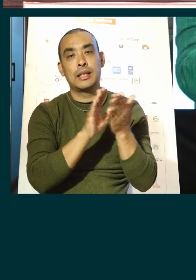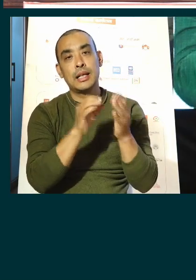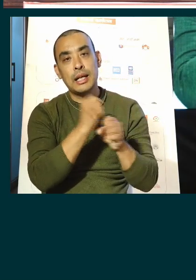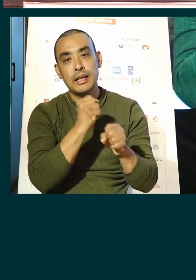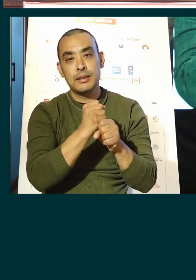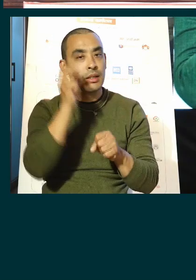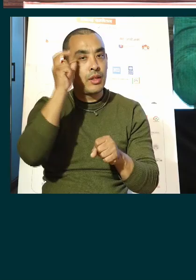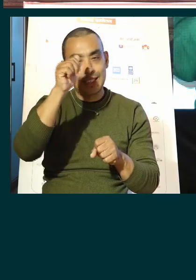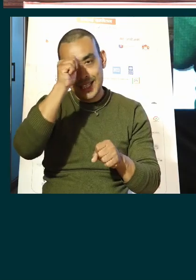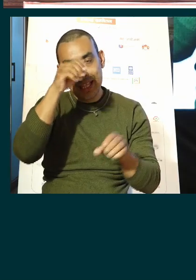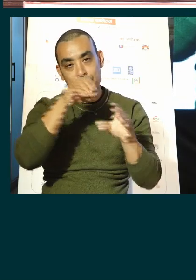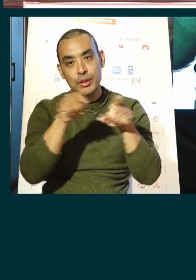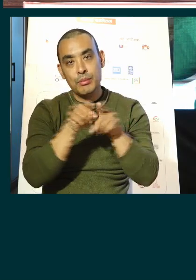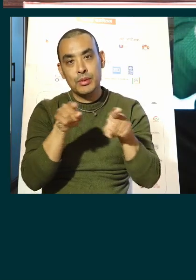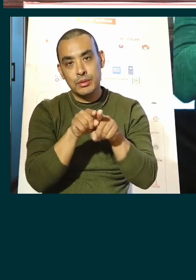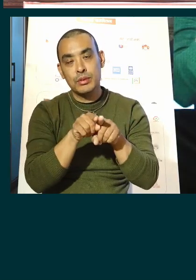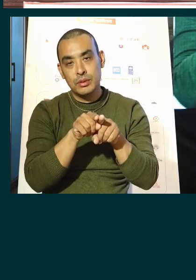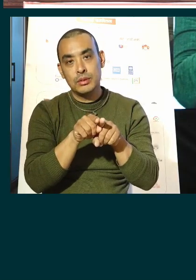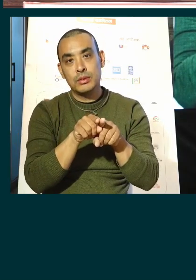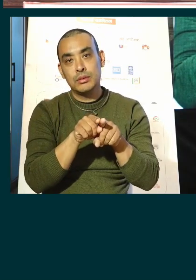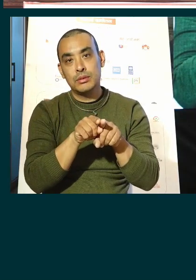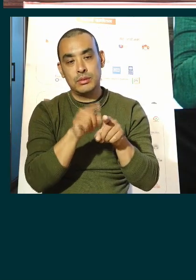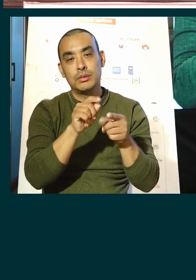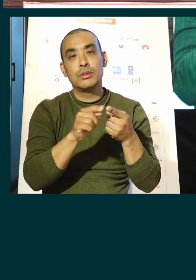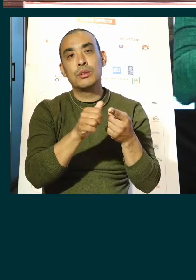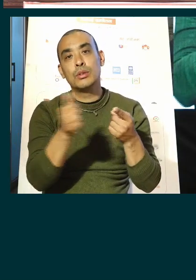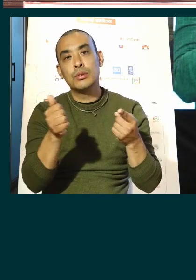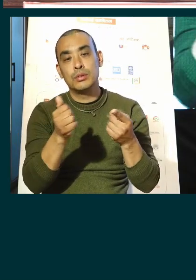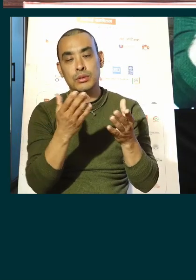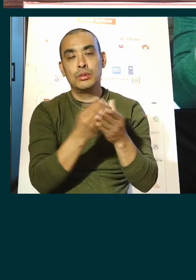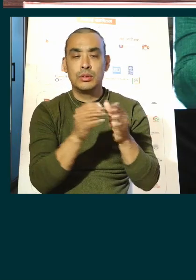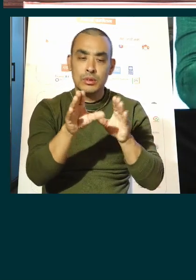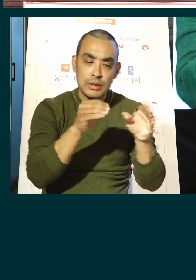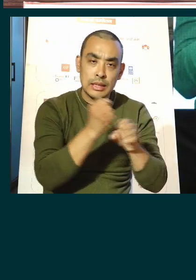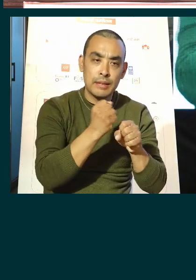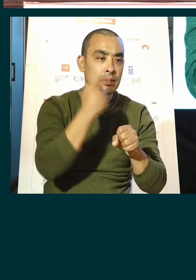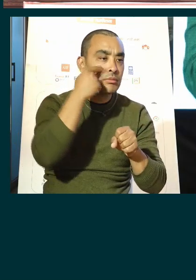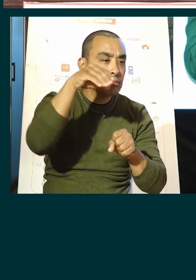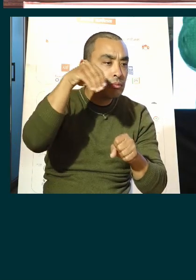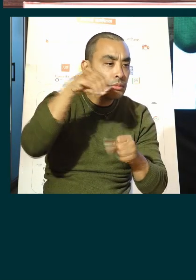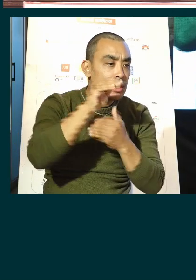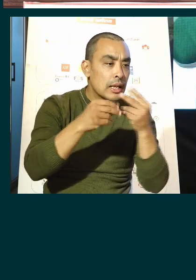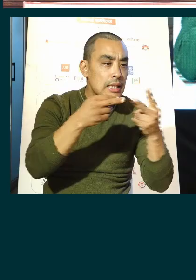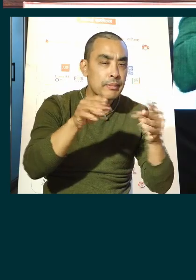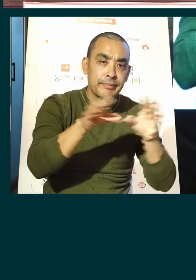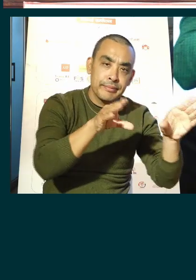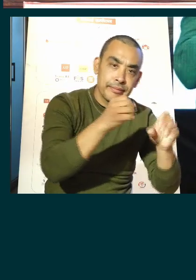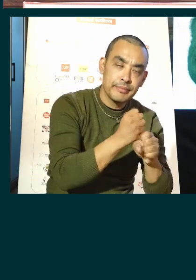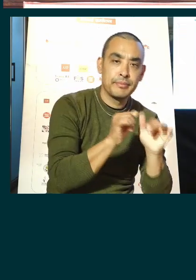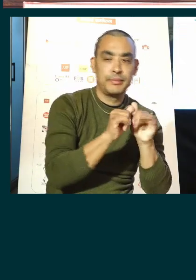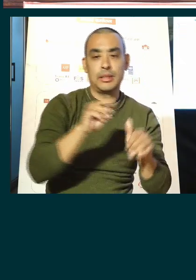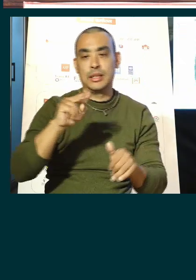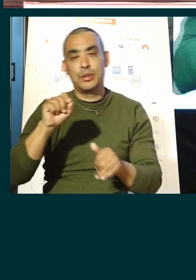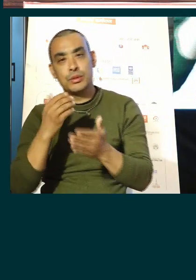in India and now has partners all over the world. And also I'm collecting all the visual materials that the